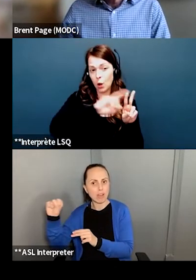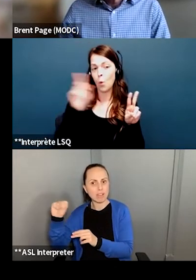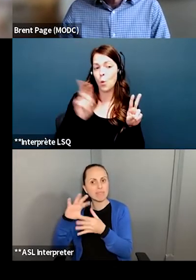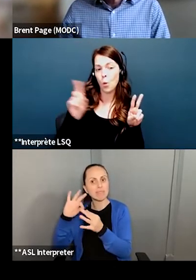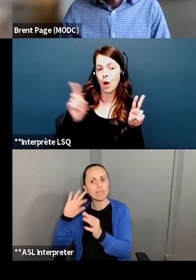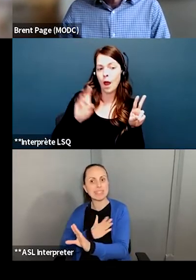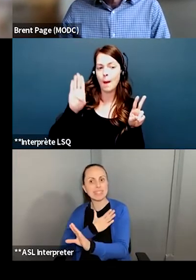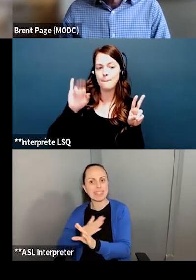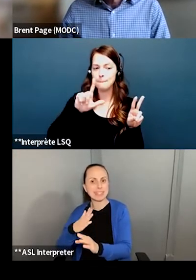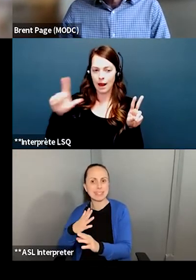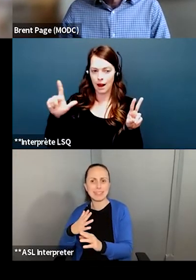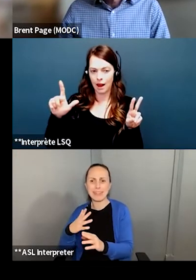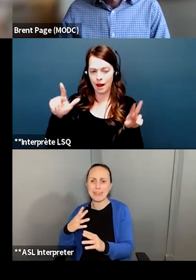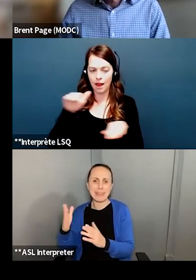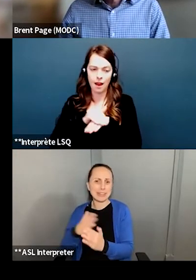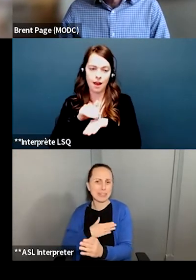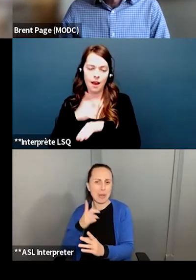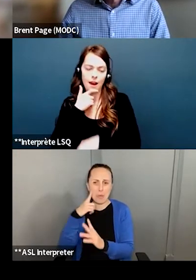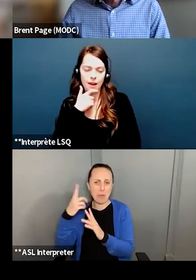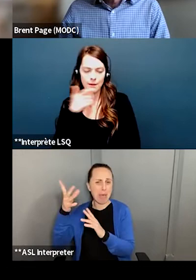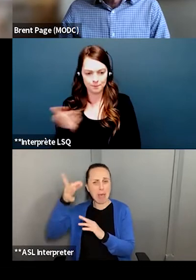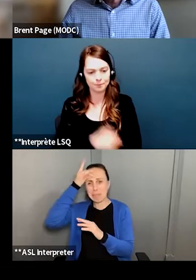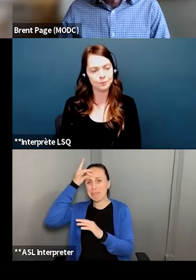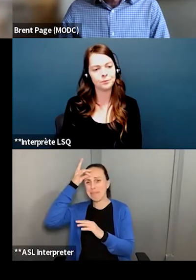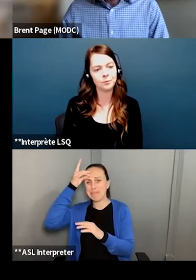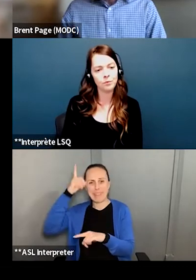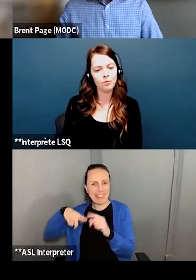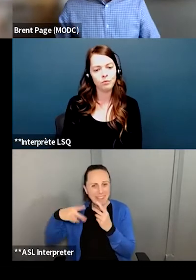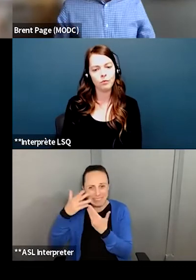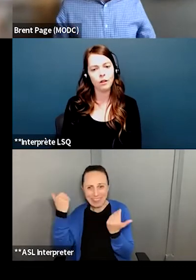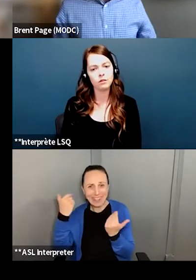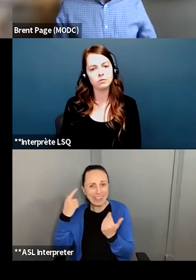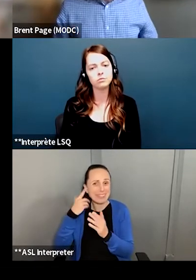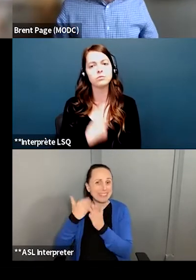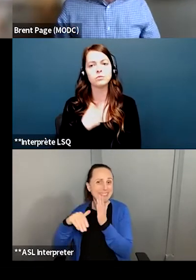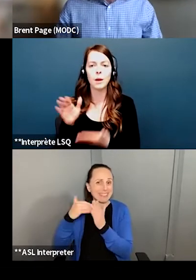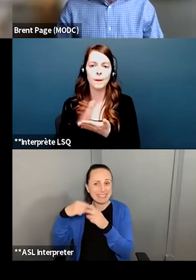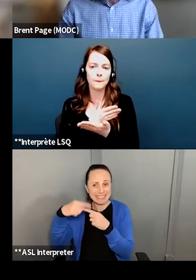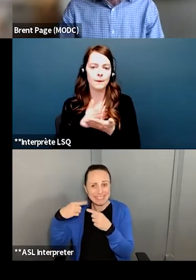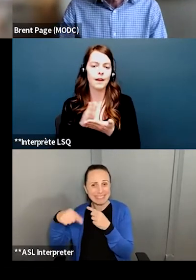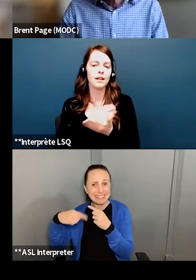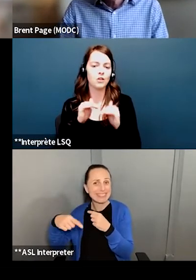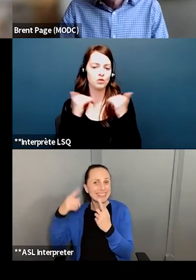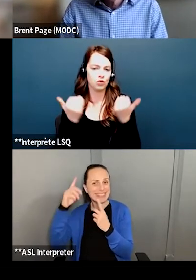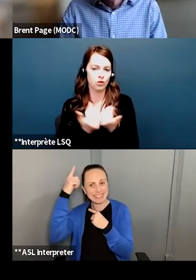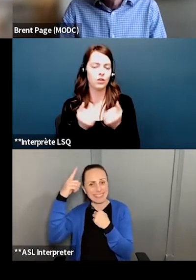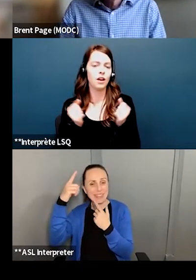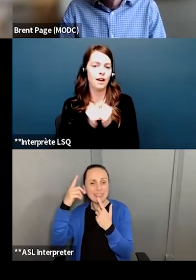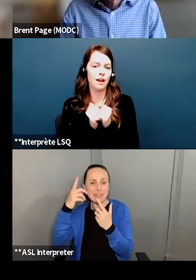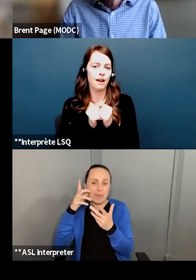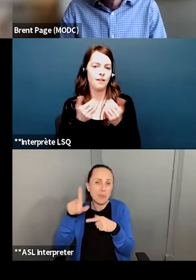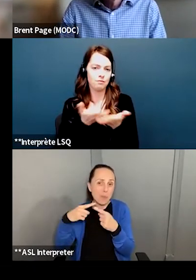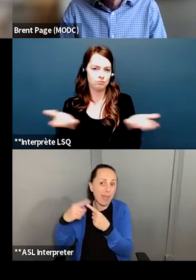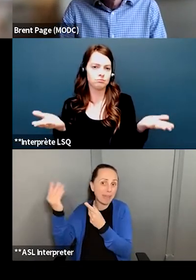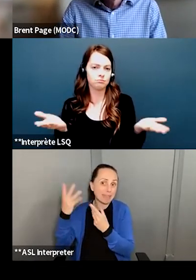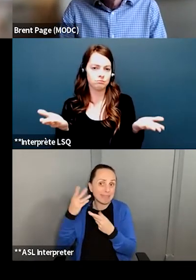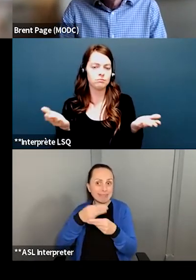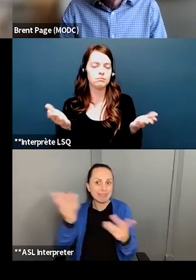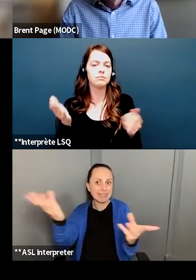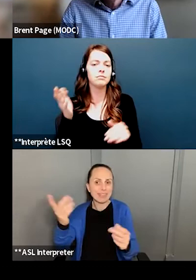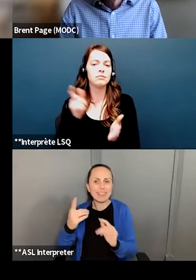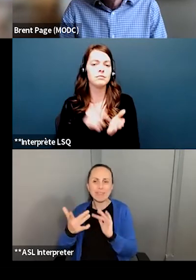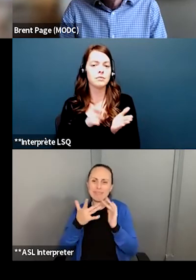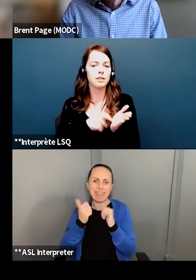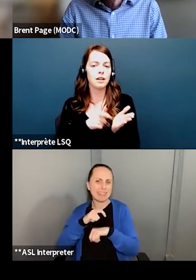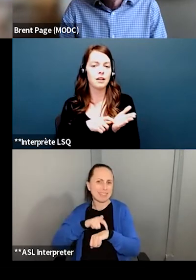that forever gets in your head. So we'll share it with everyone when it comes out, and reach out at any time and